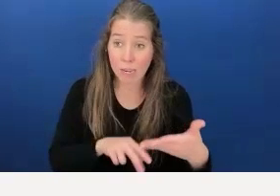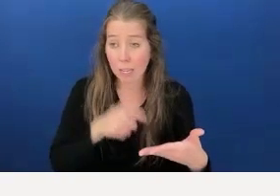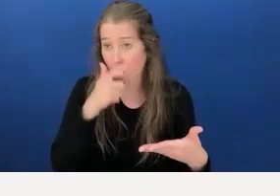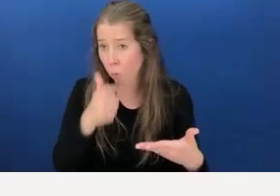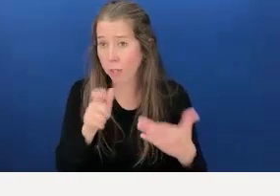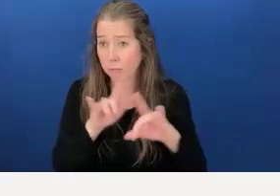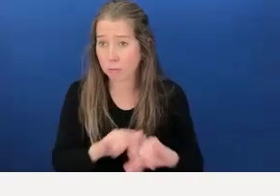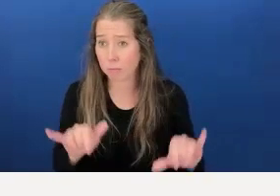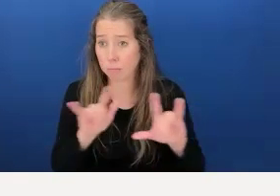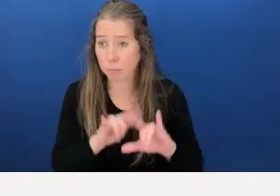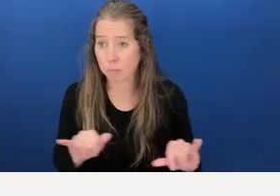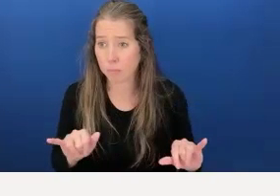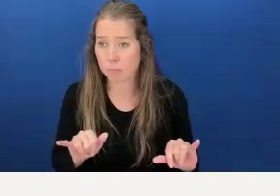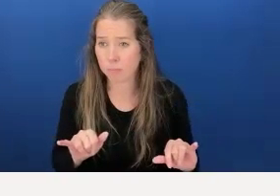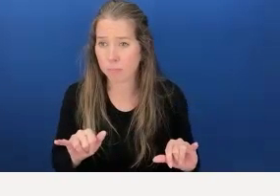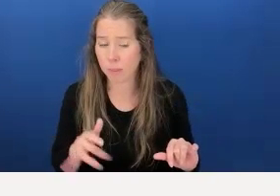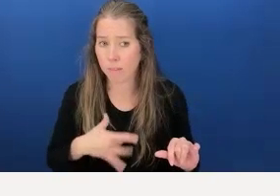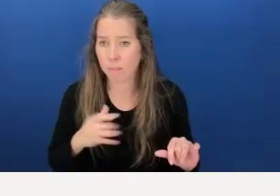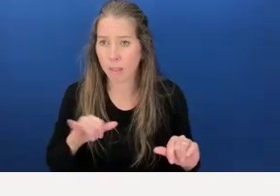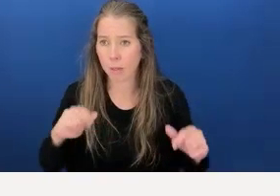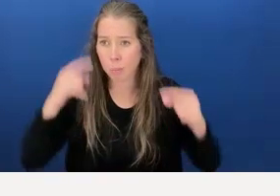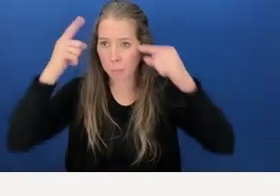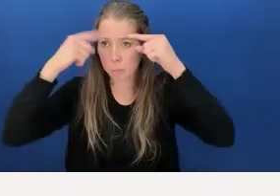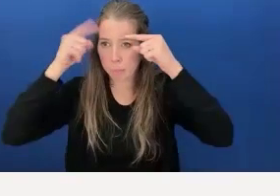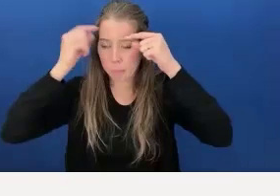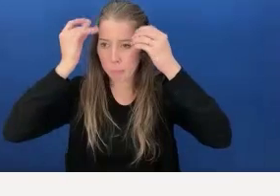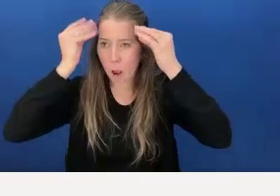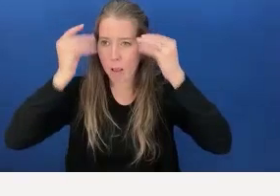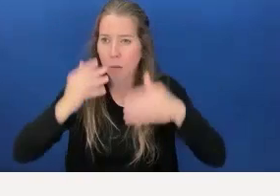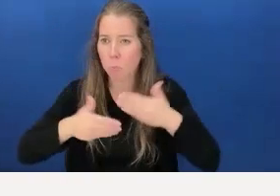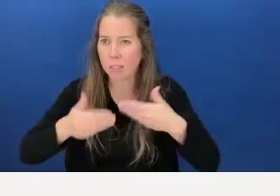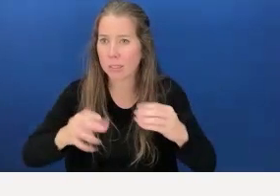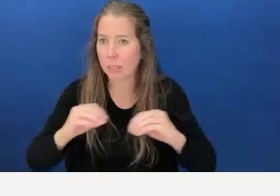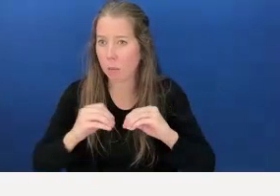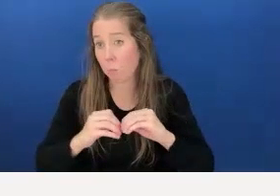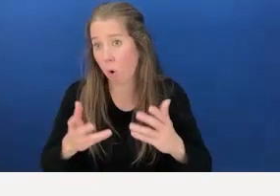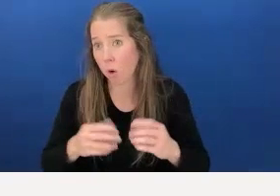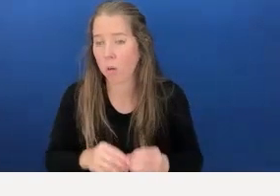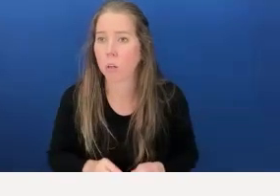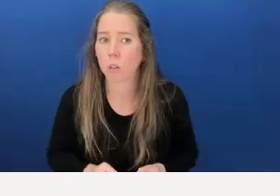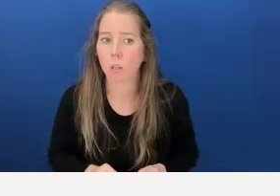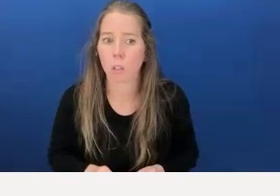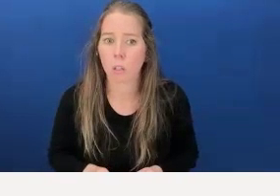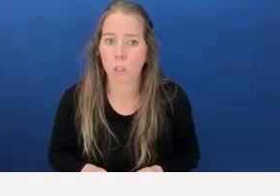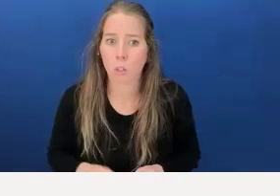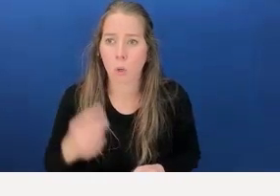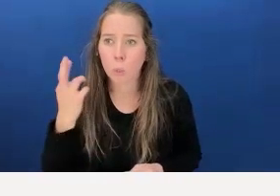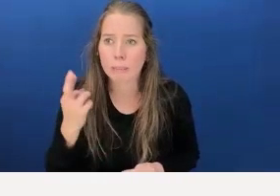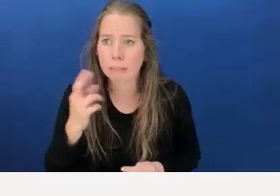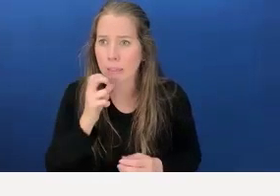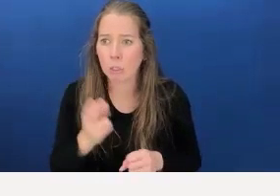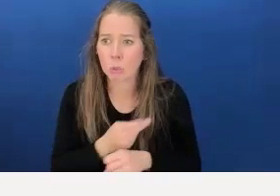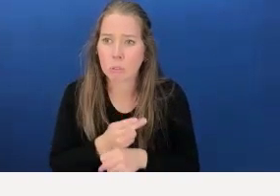it, they're processing it more, because they don't have to put as much